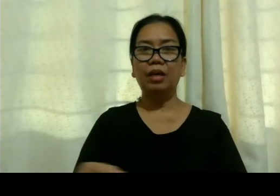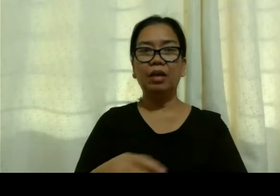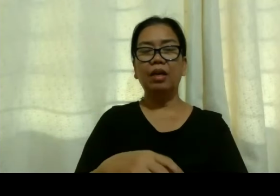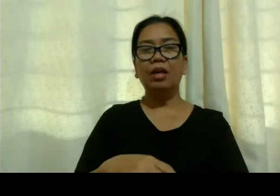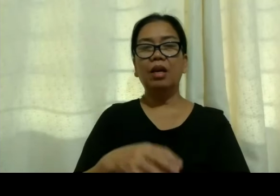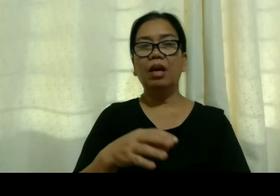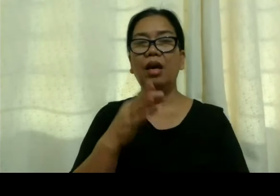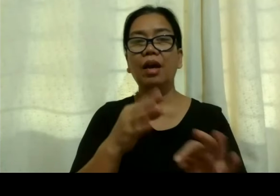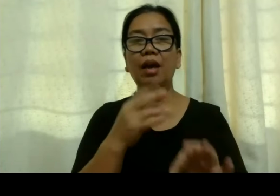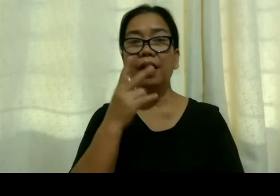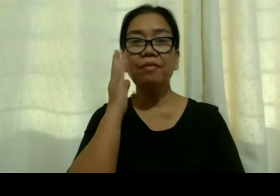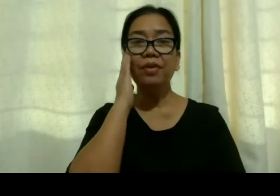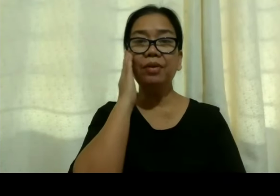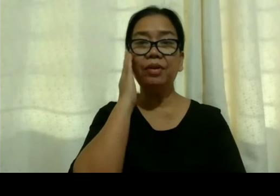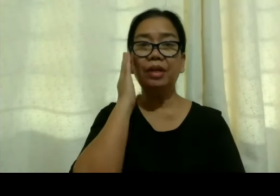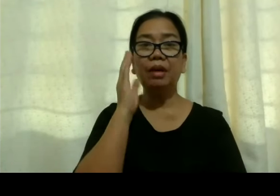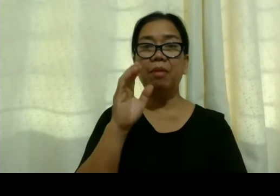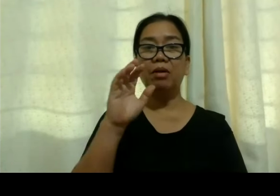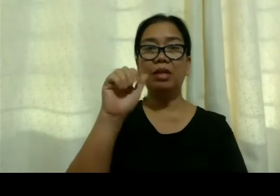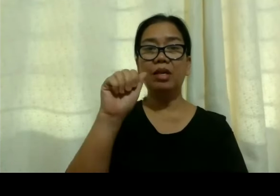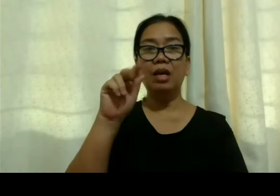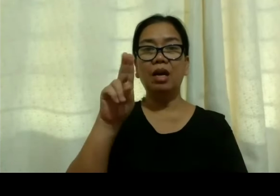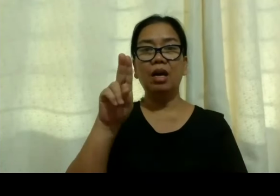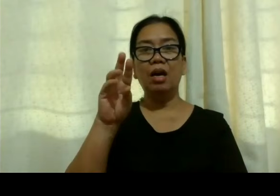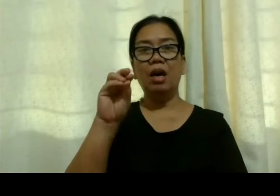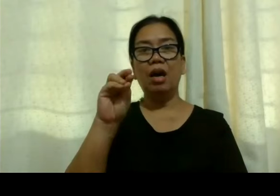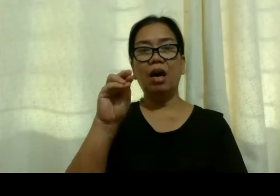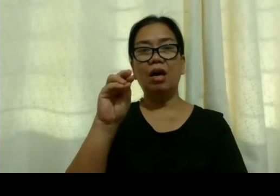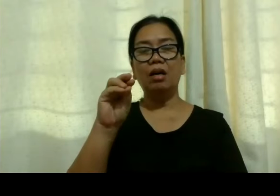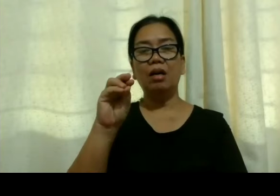Okay. Have you heard about the,